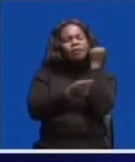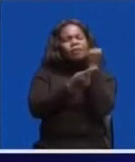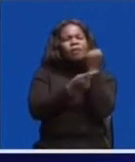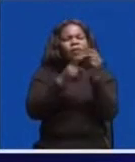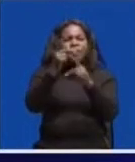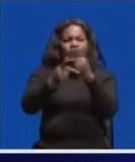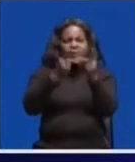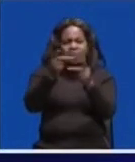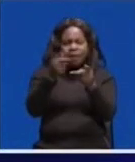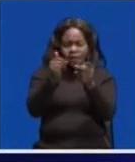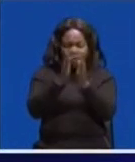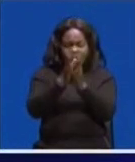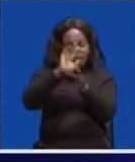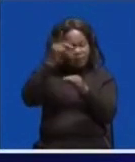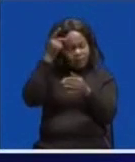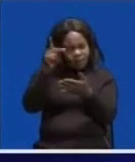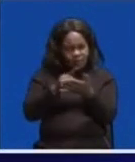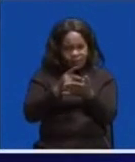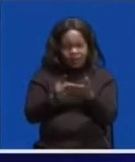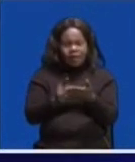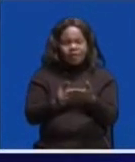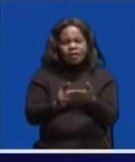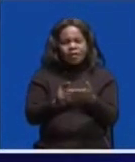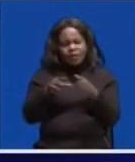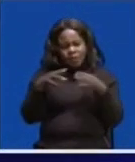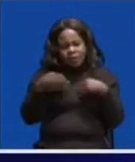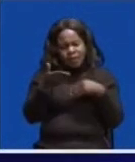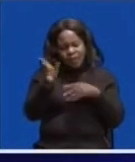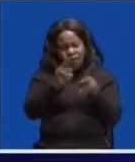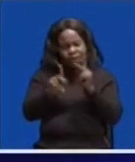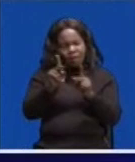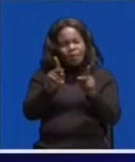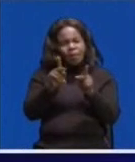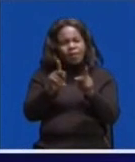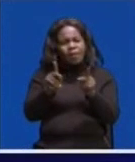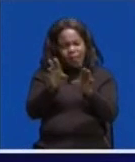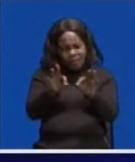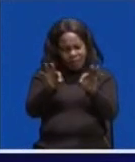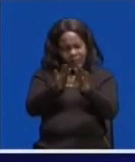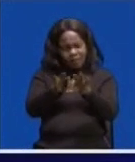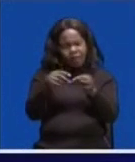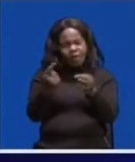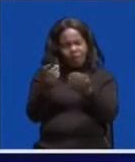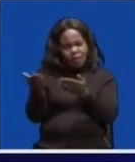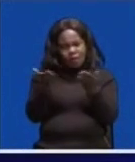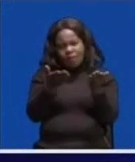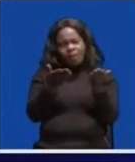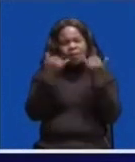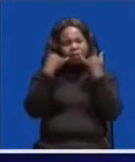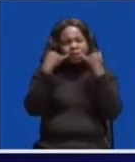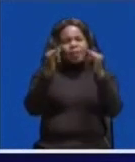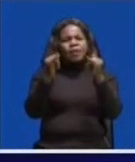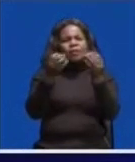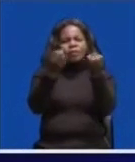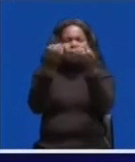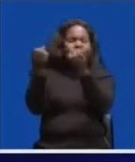She has since appealed to political parties to consider journalists as key allies who are only trying to inform the masses.